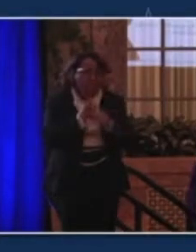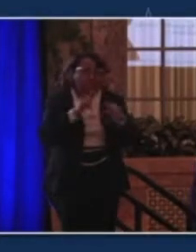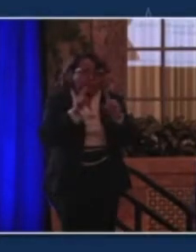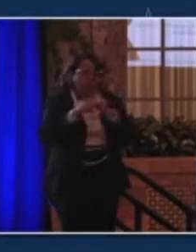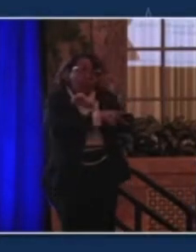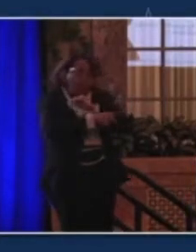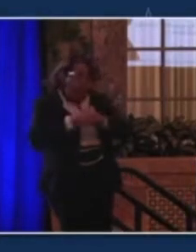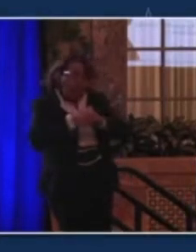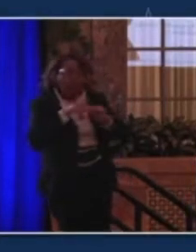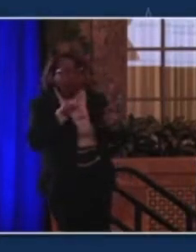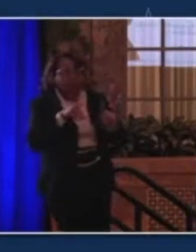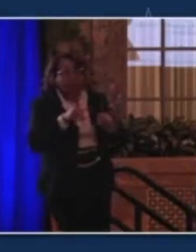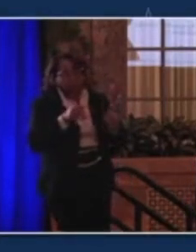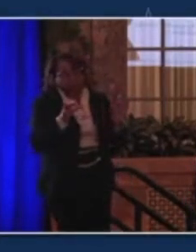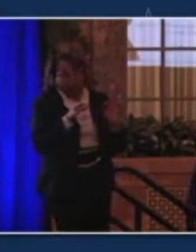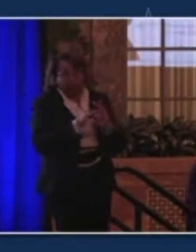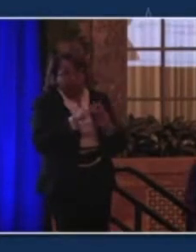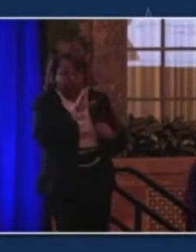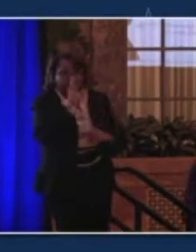Chicago.